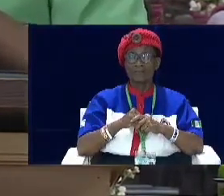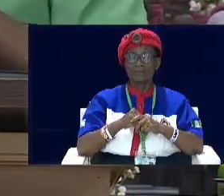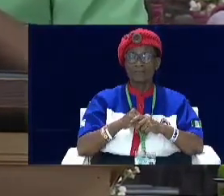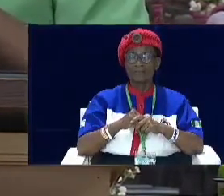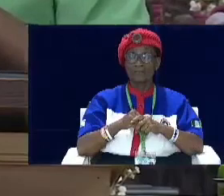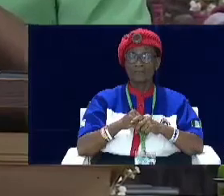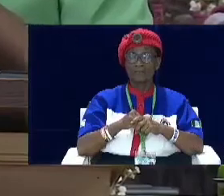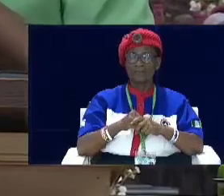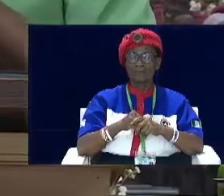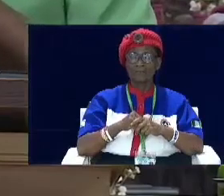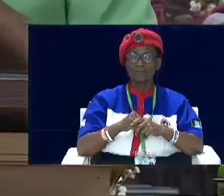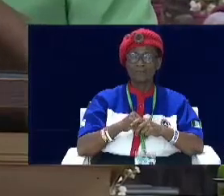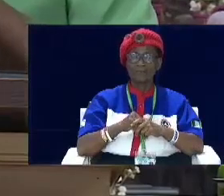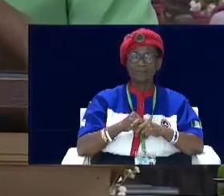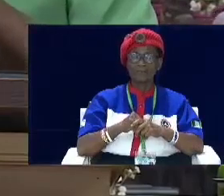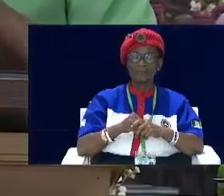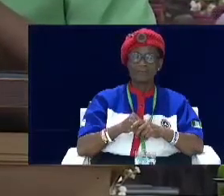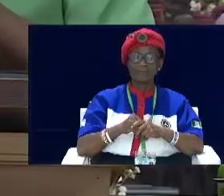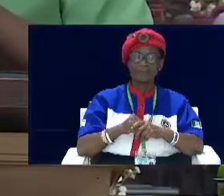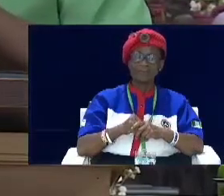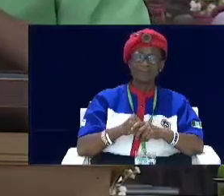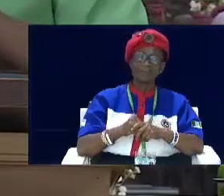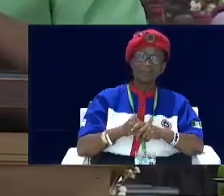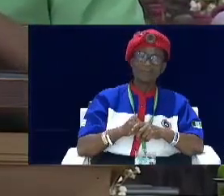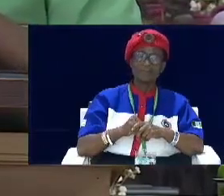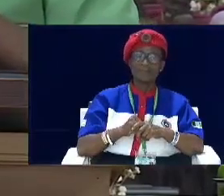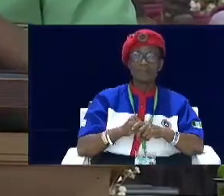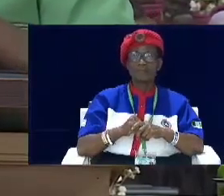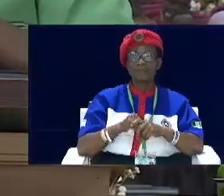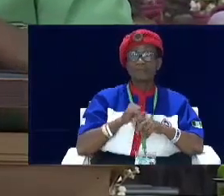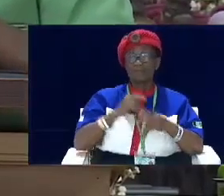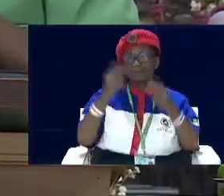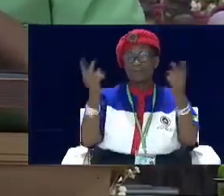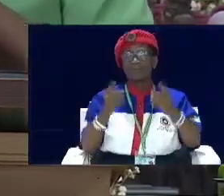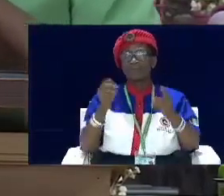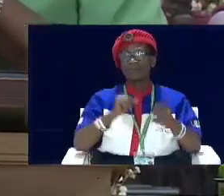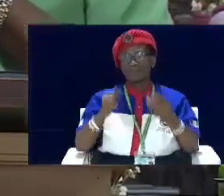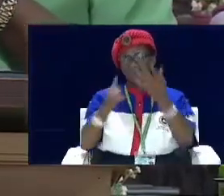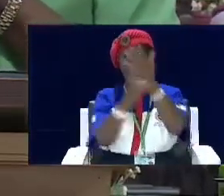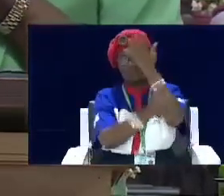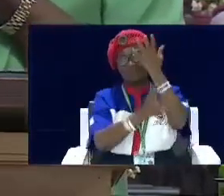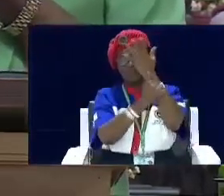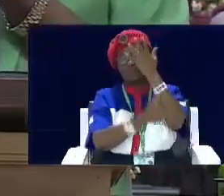I visited the country not too long ago. And